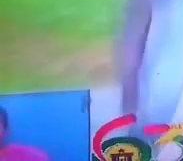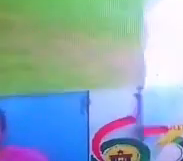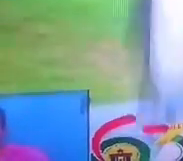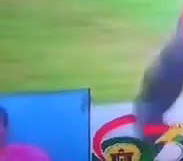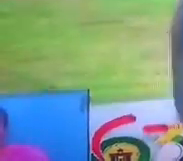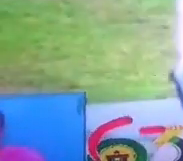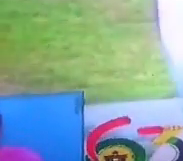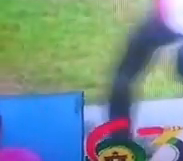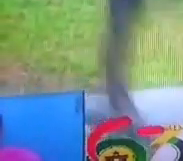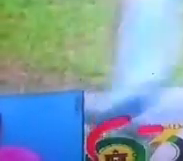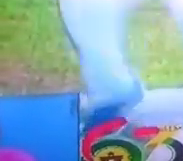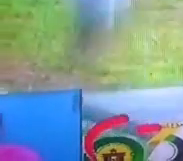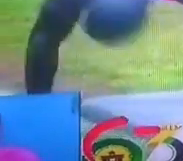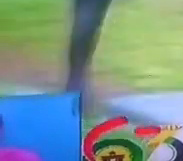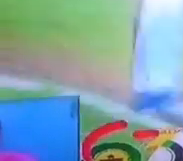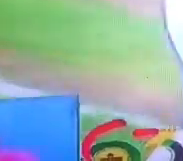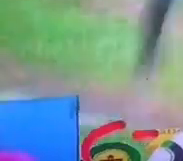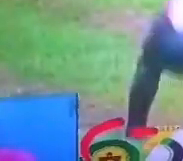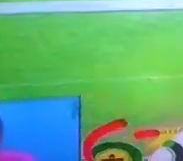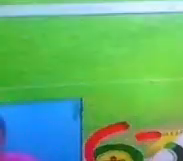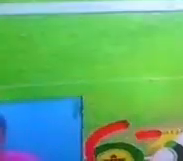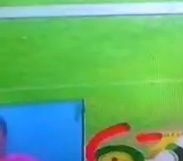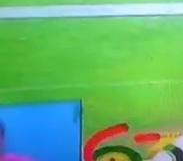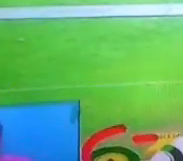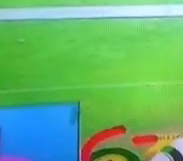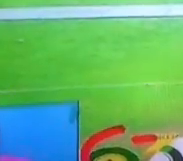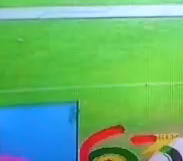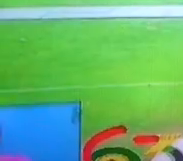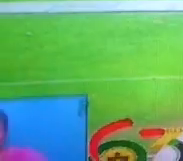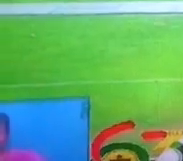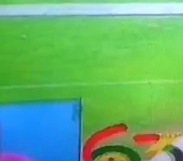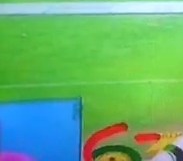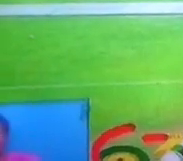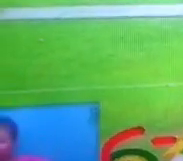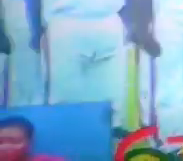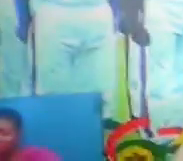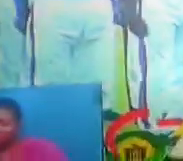Do not try this at home. You will feel dizzy. I'm already feeling dizzy on his behalf.